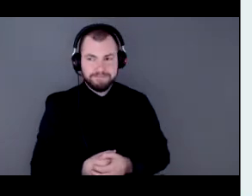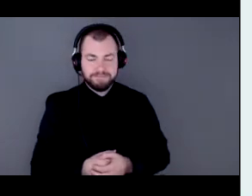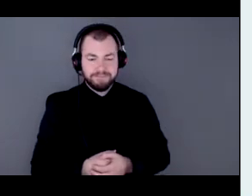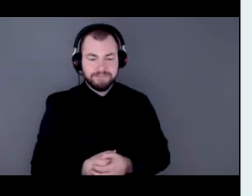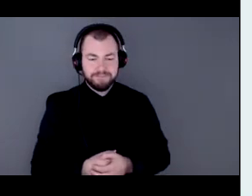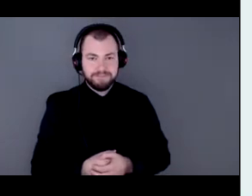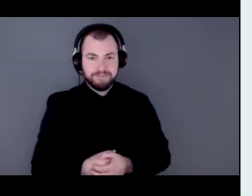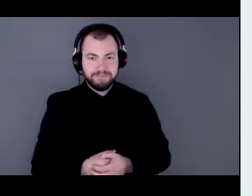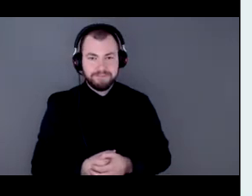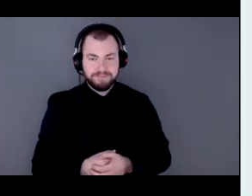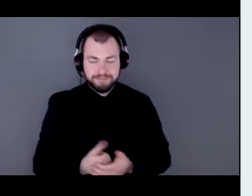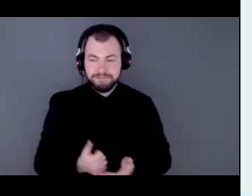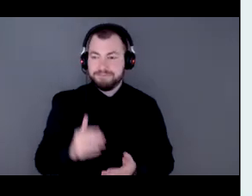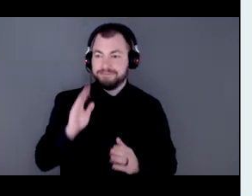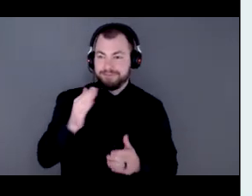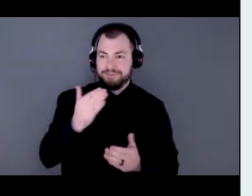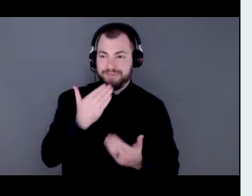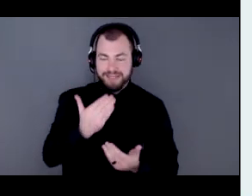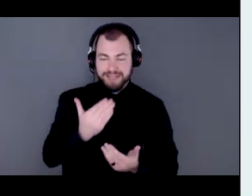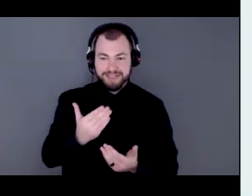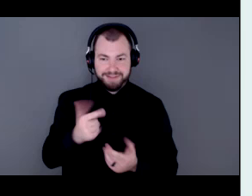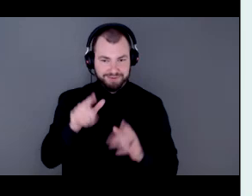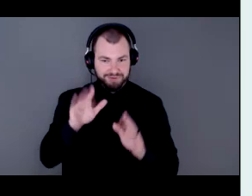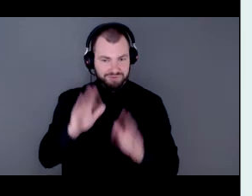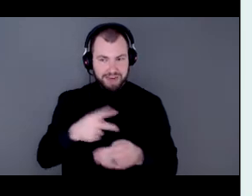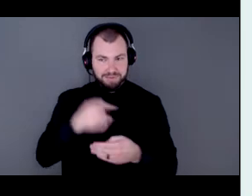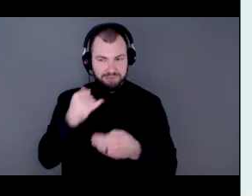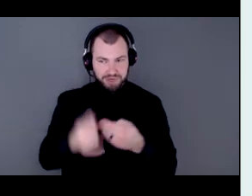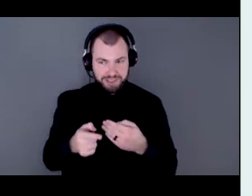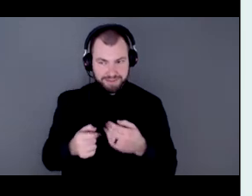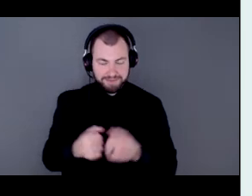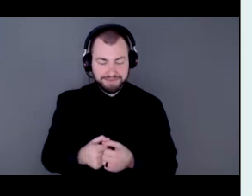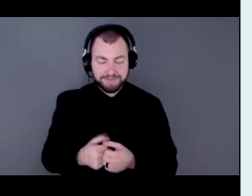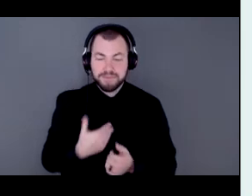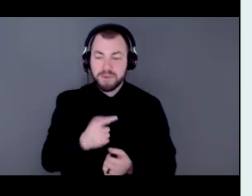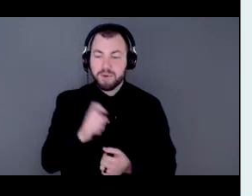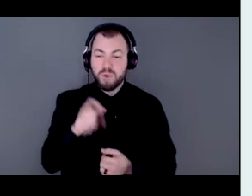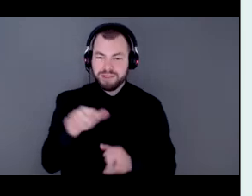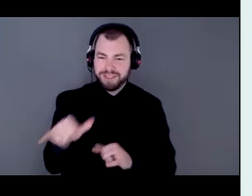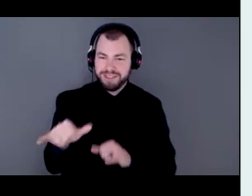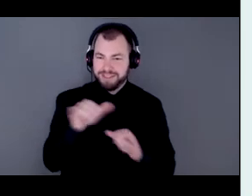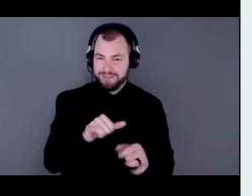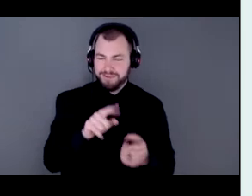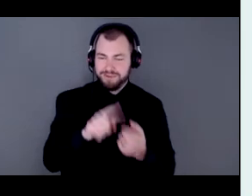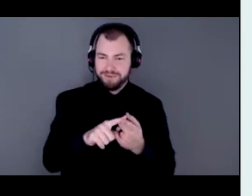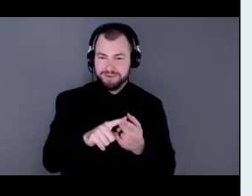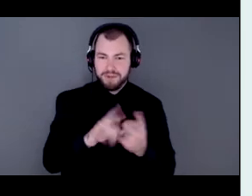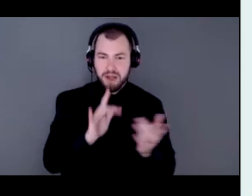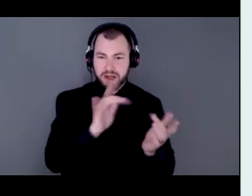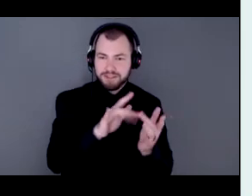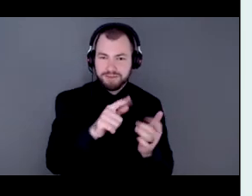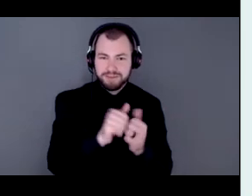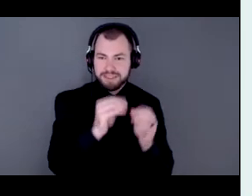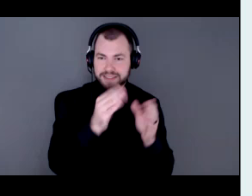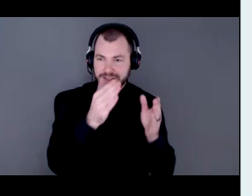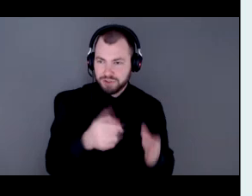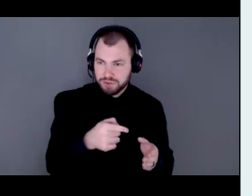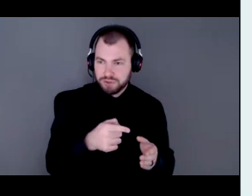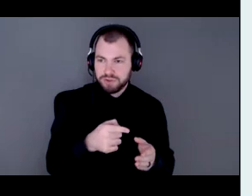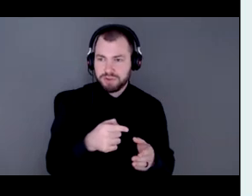Hi, thanks. This is a great project. My question is similar. It's about contacting the teachers and whether it